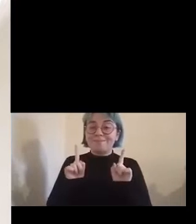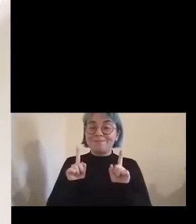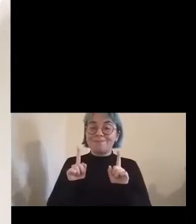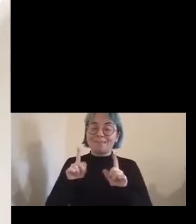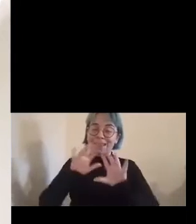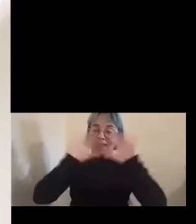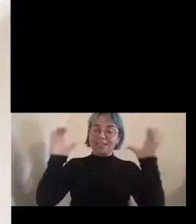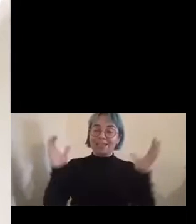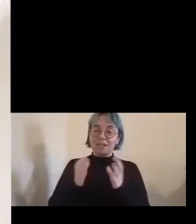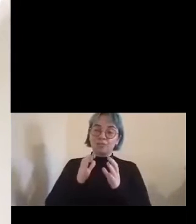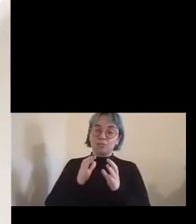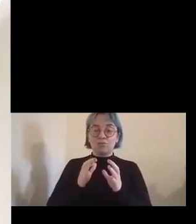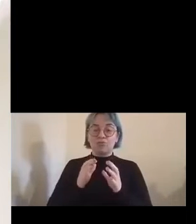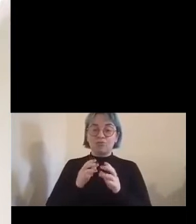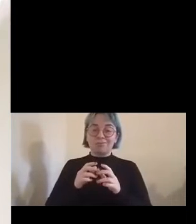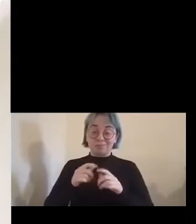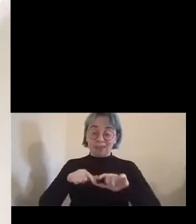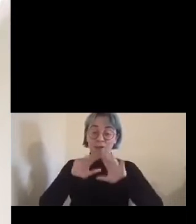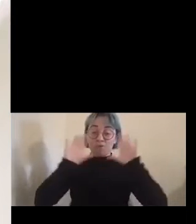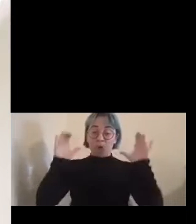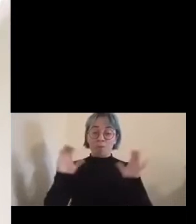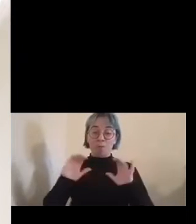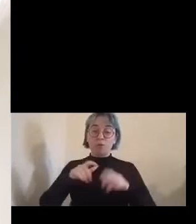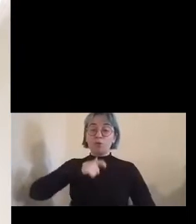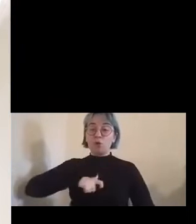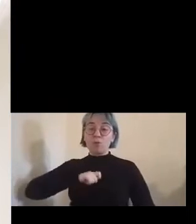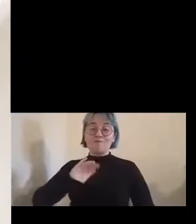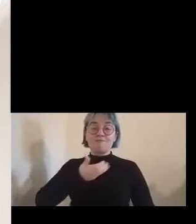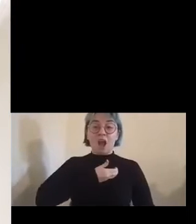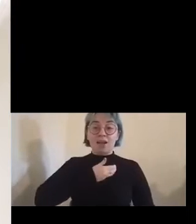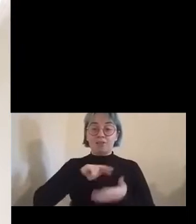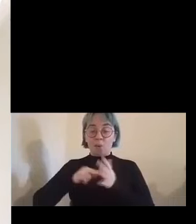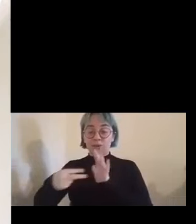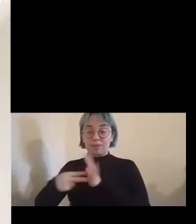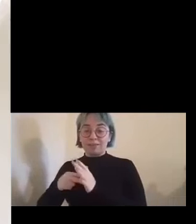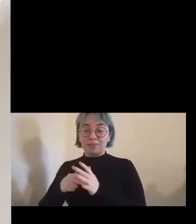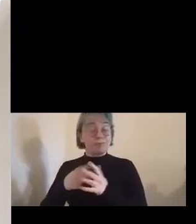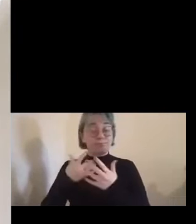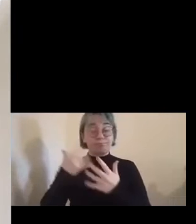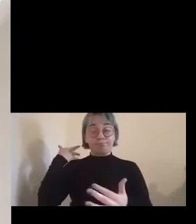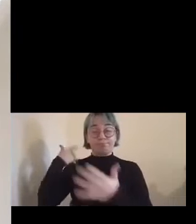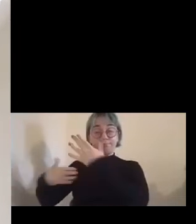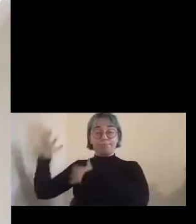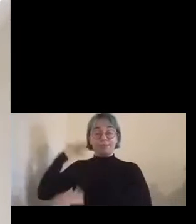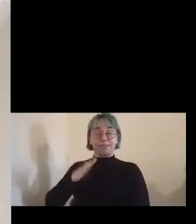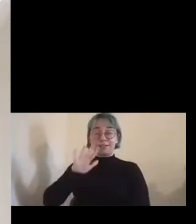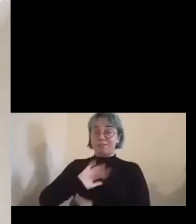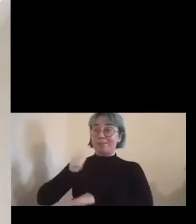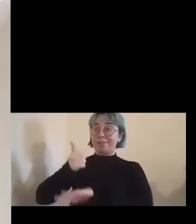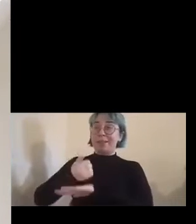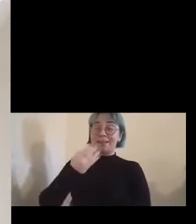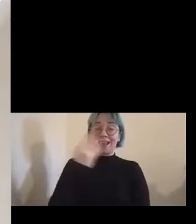Commission of Jurists. We're a global human rights organization with quite some history, founded already in the